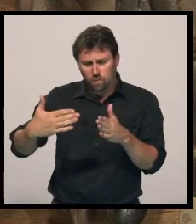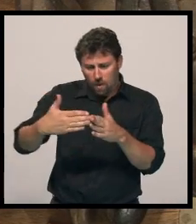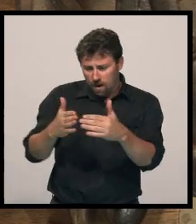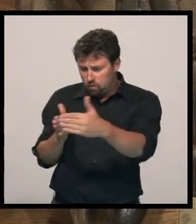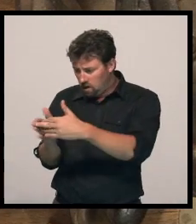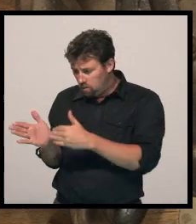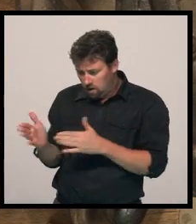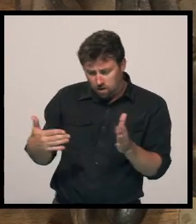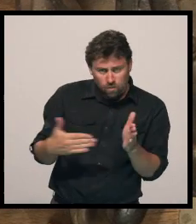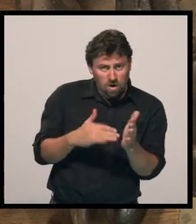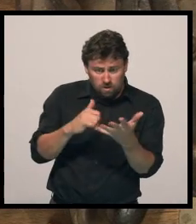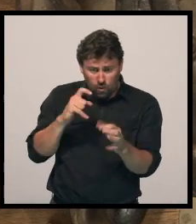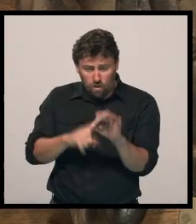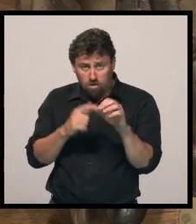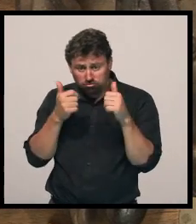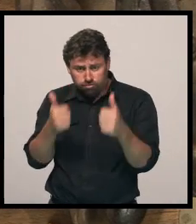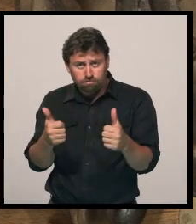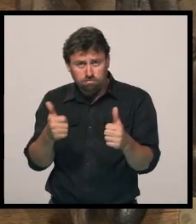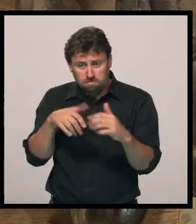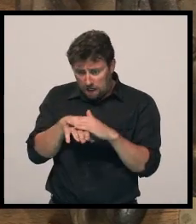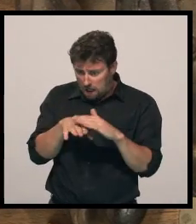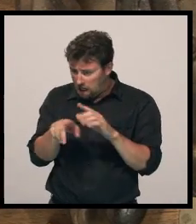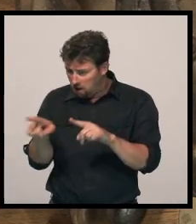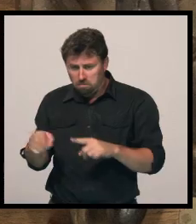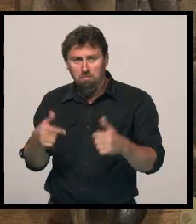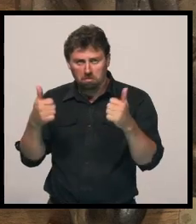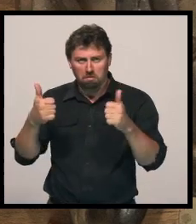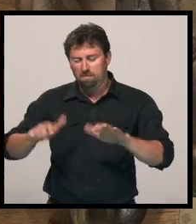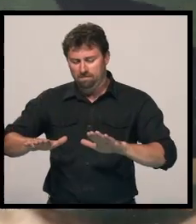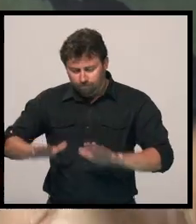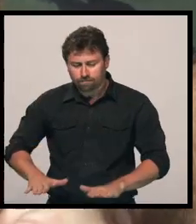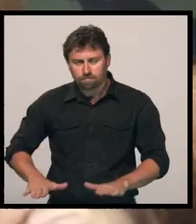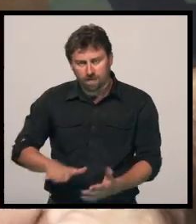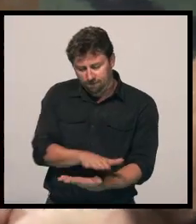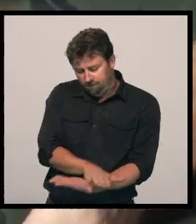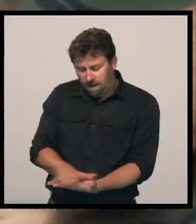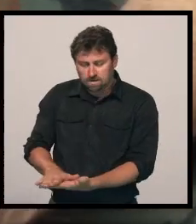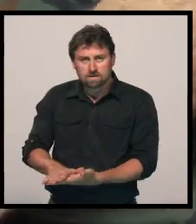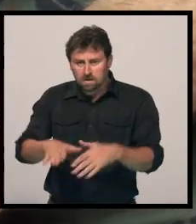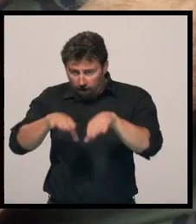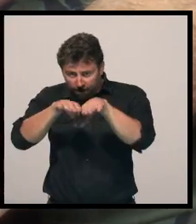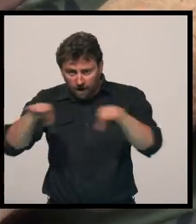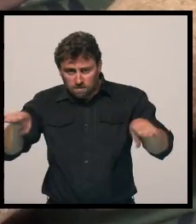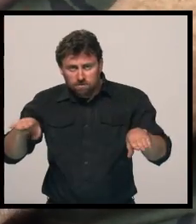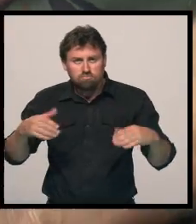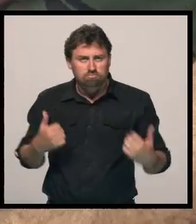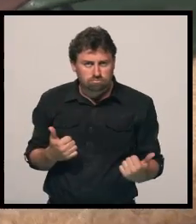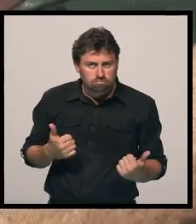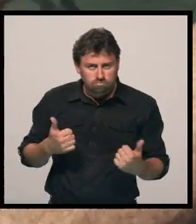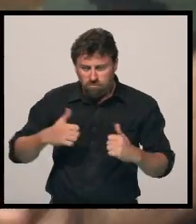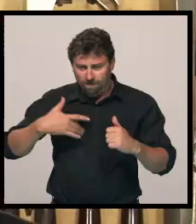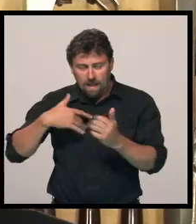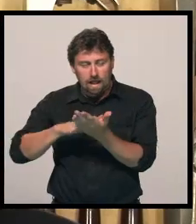square inside the box, which it is. Push it down. Make sure you're flush here on the